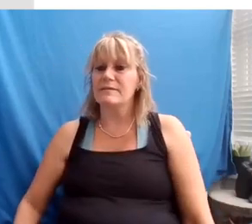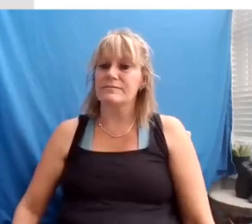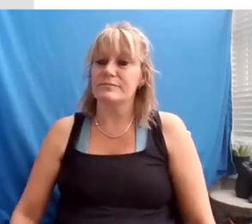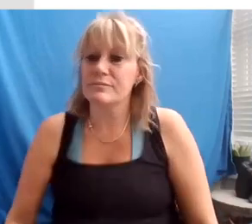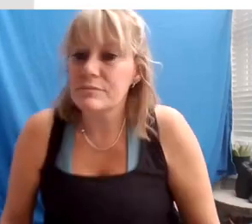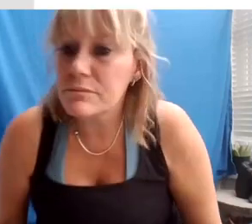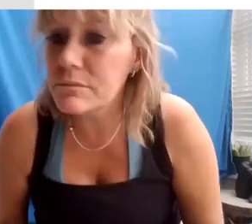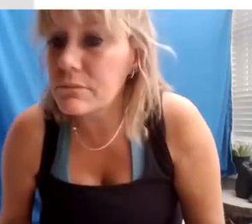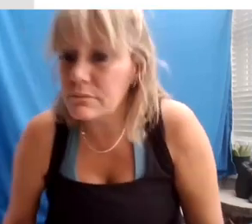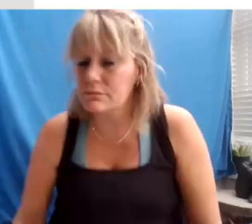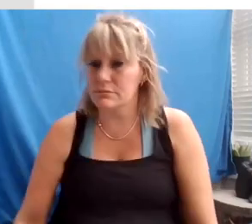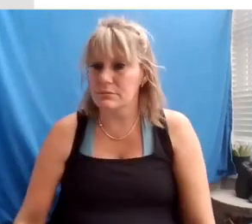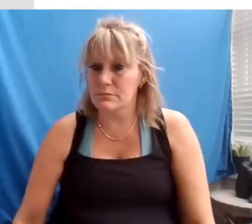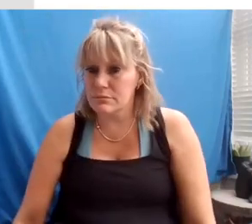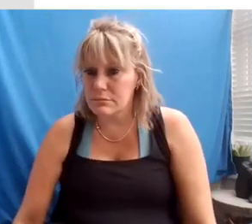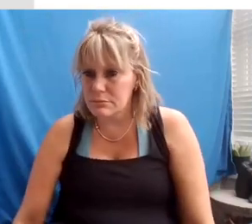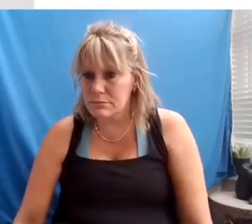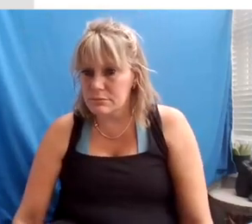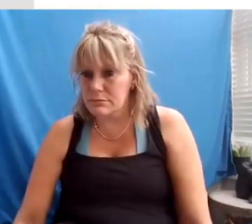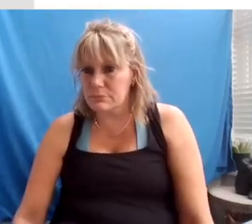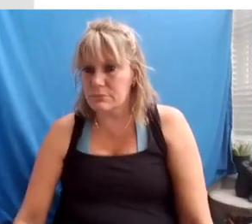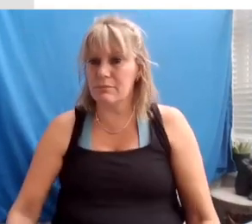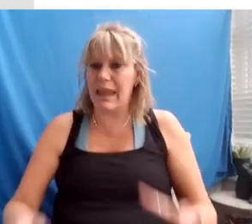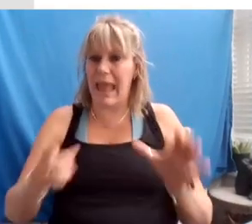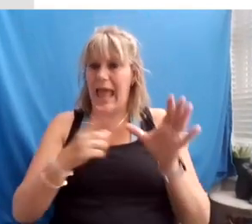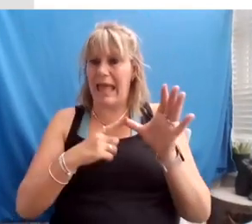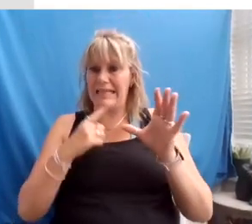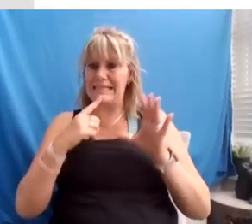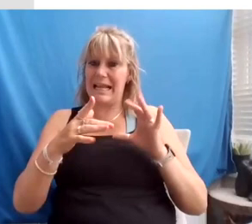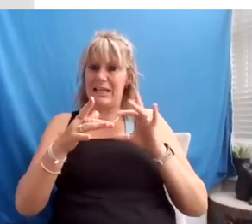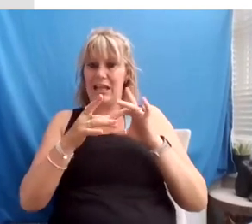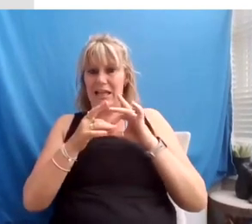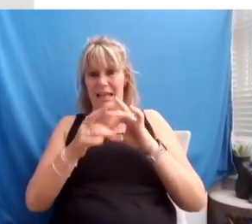for Extinction Rebellion.